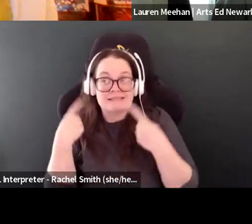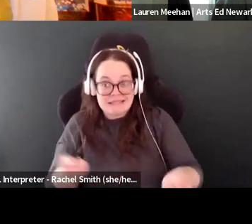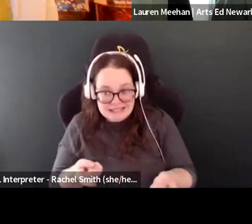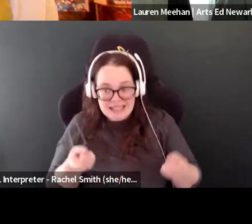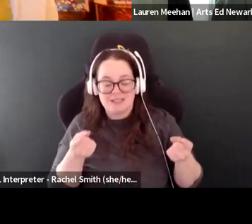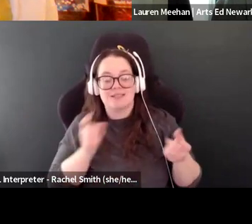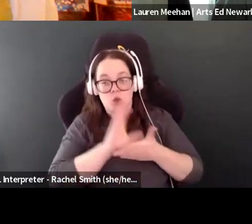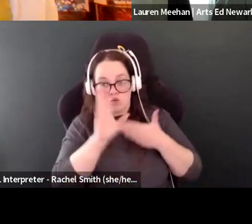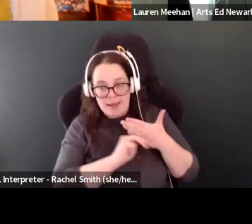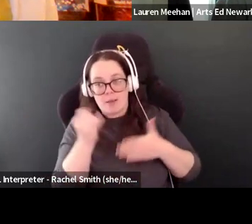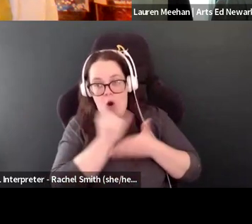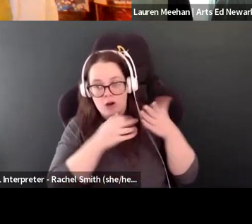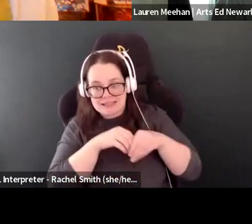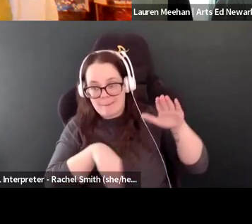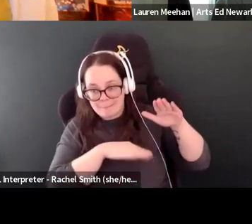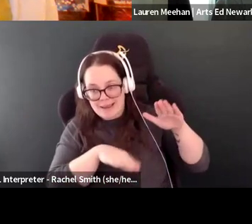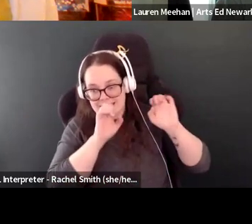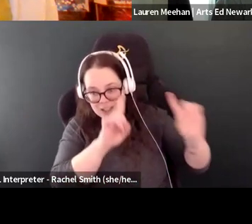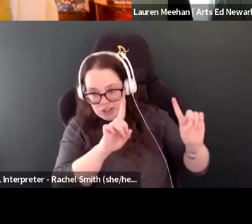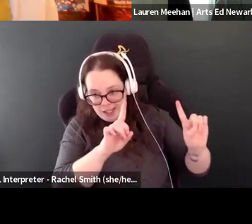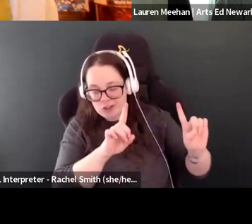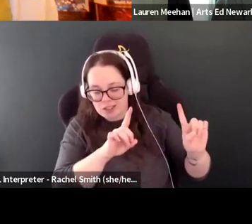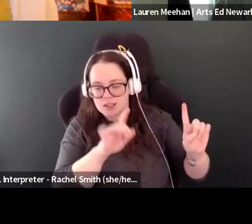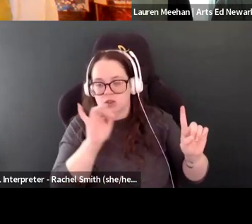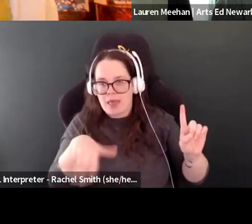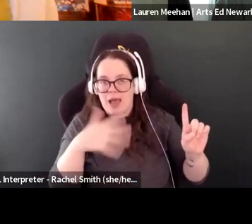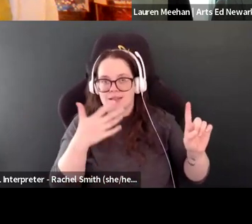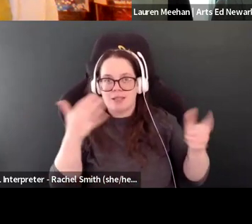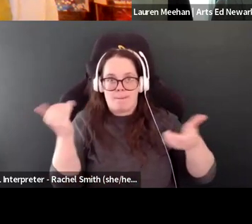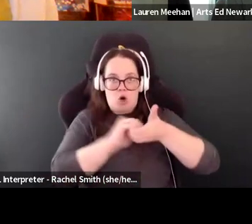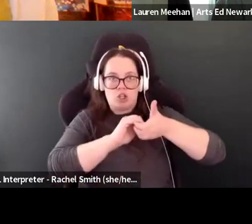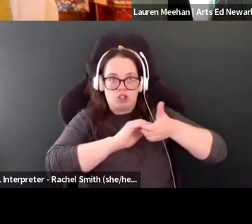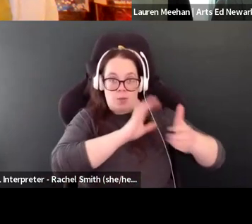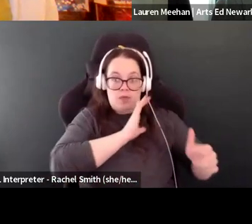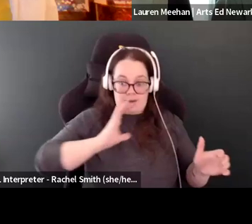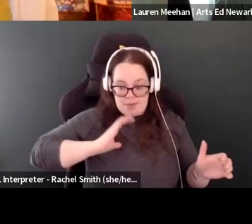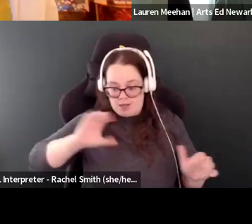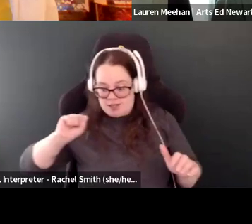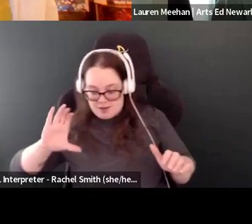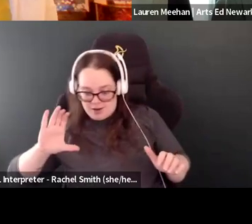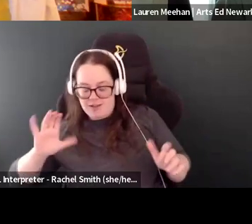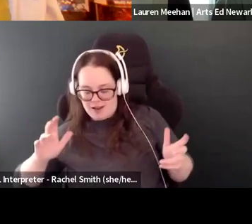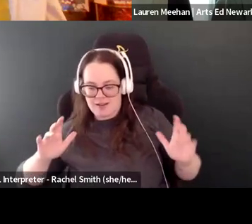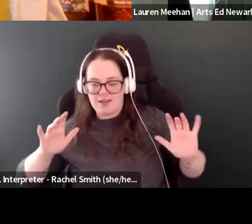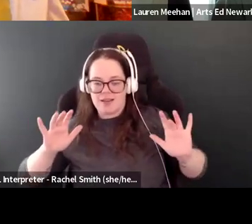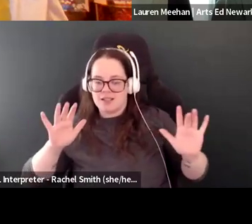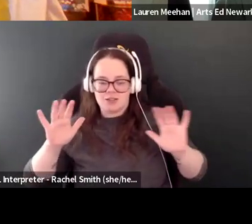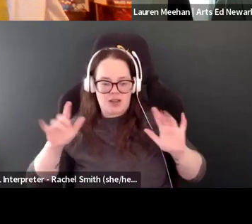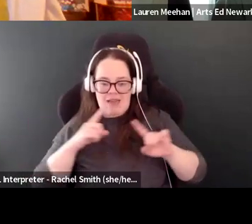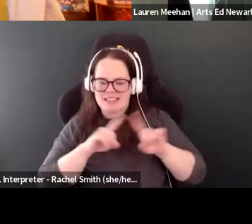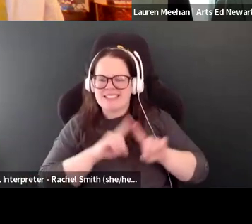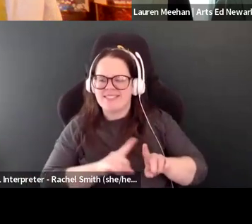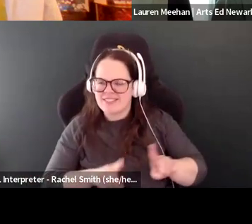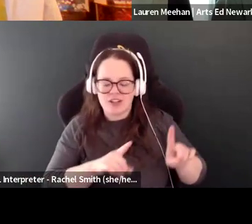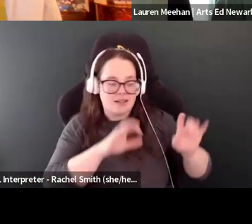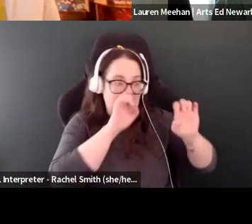which is a partnership between the Department of Education, South Carolina Arts Commission, and Winthrop University. It's this network of arts-rich schools, professional learning for